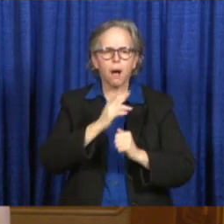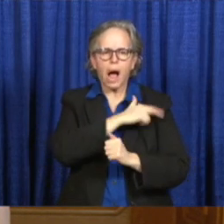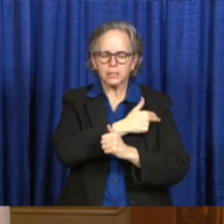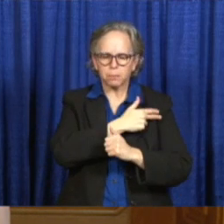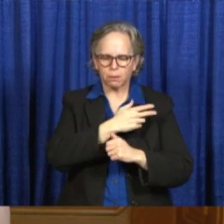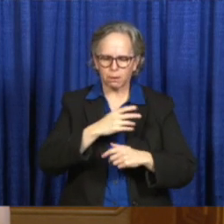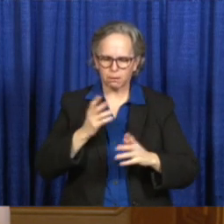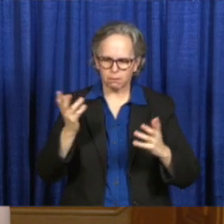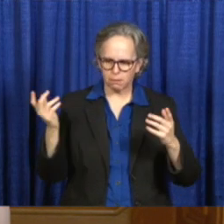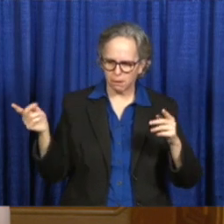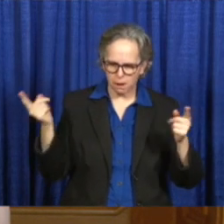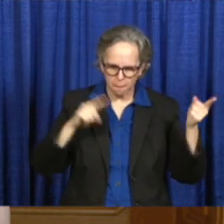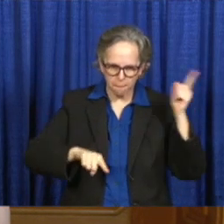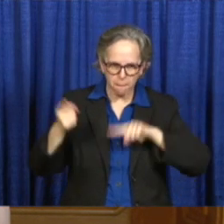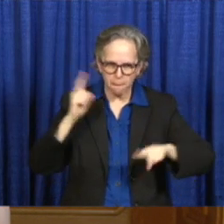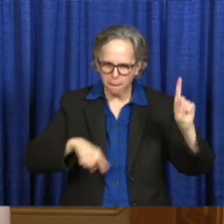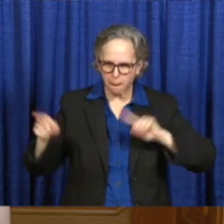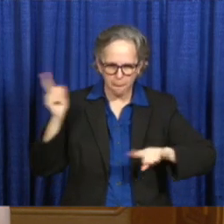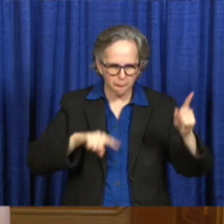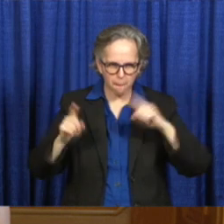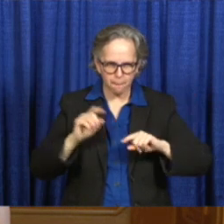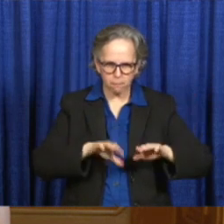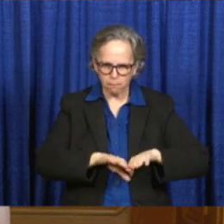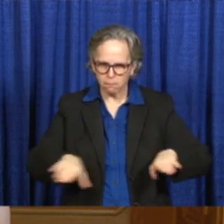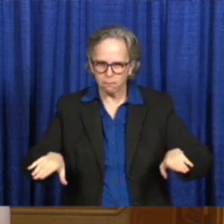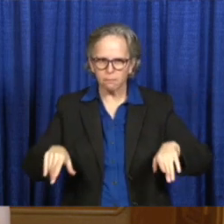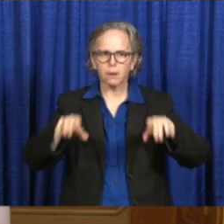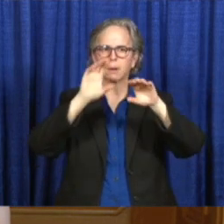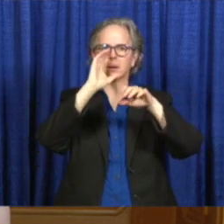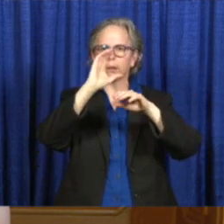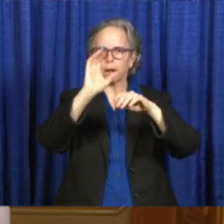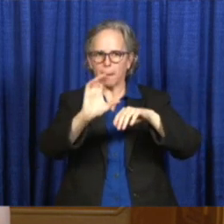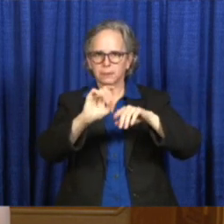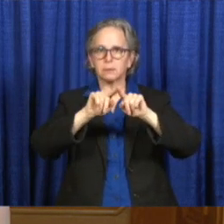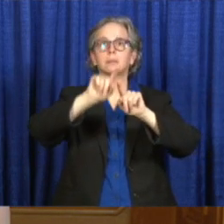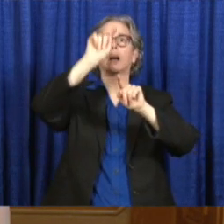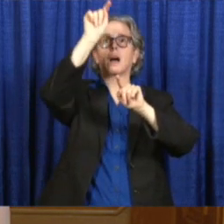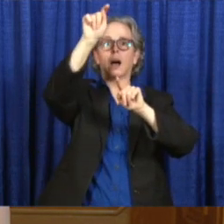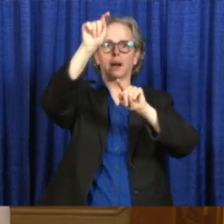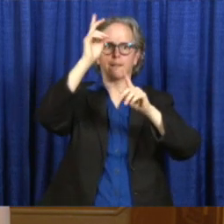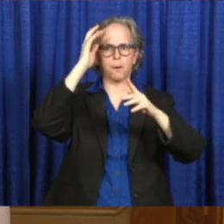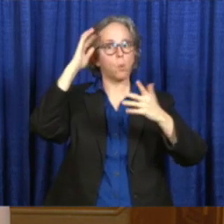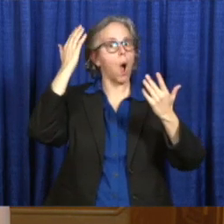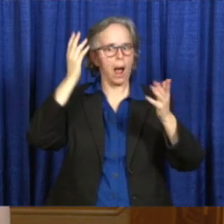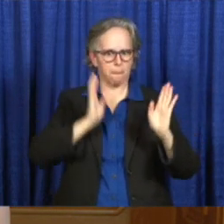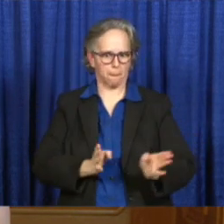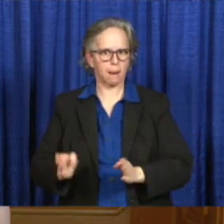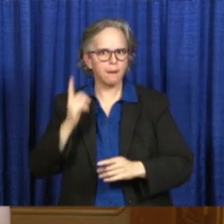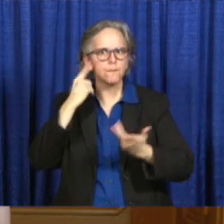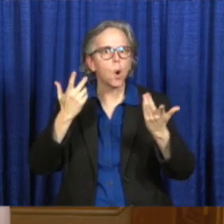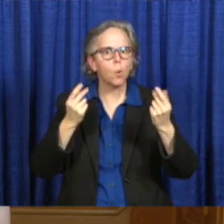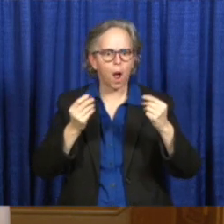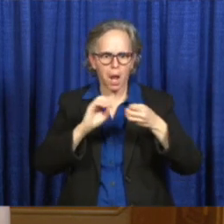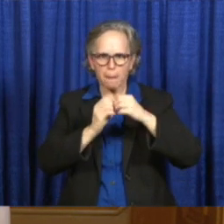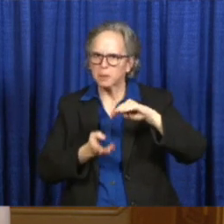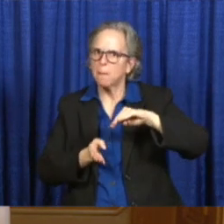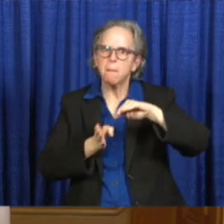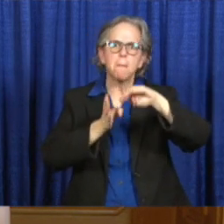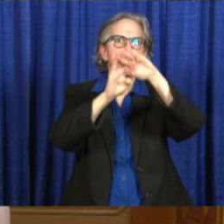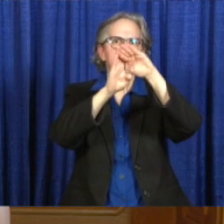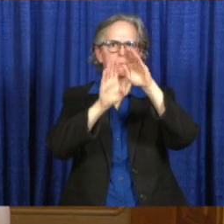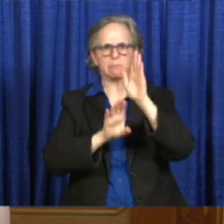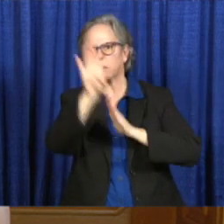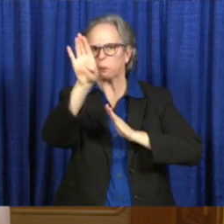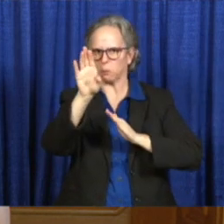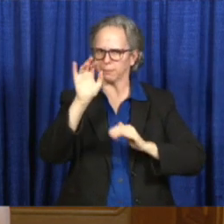going to happen when the surge hits us. So a couple points.